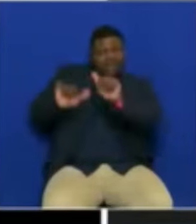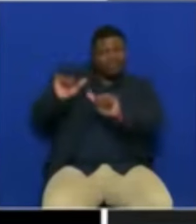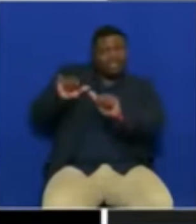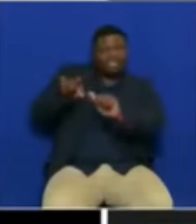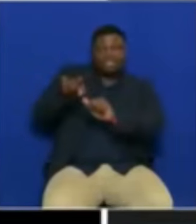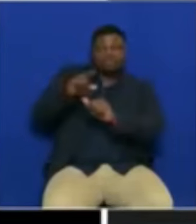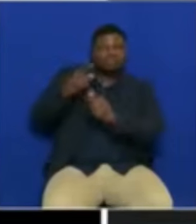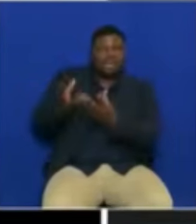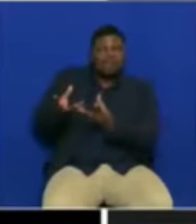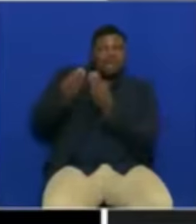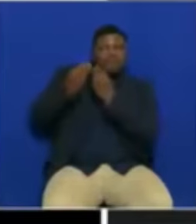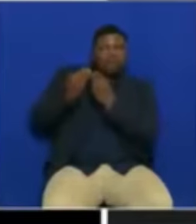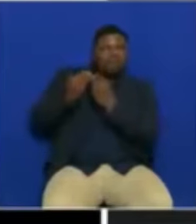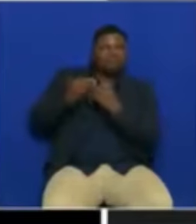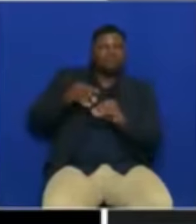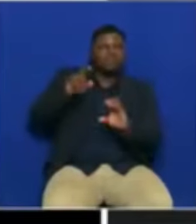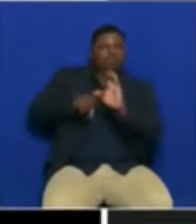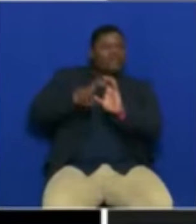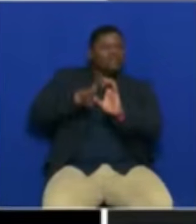Where